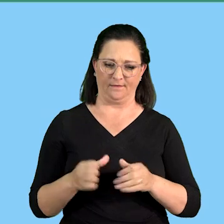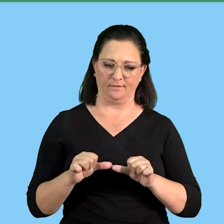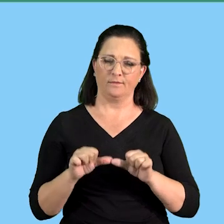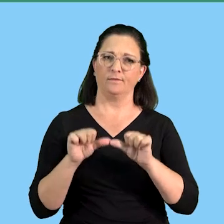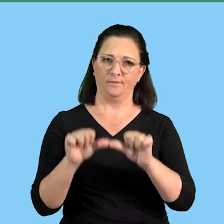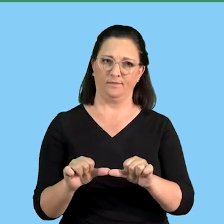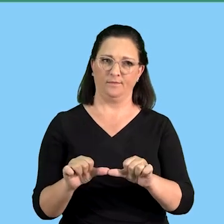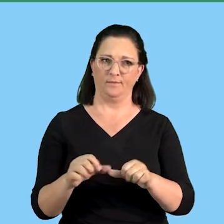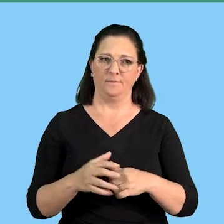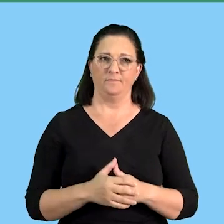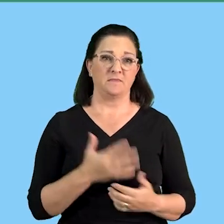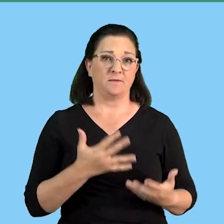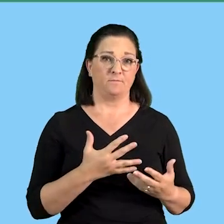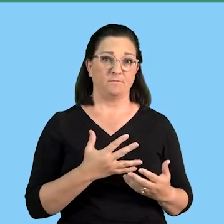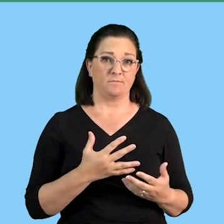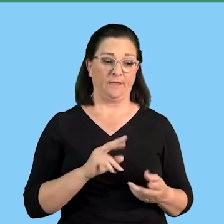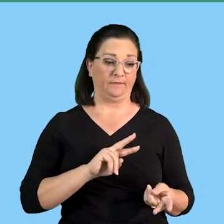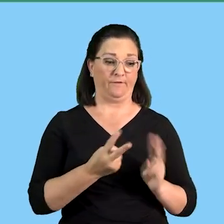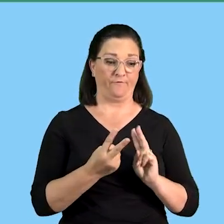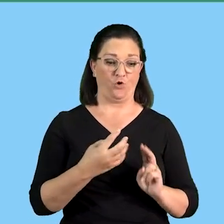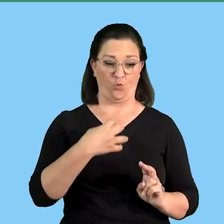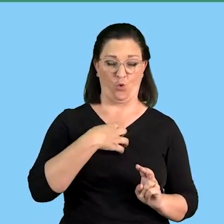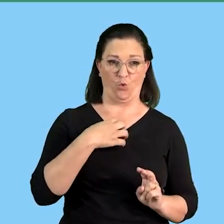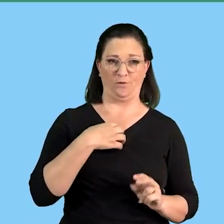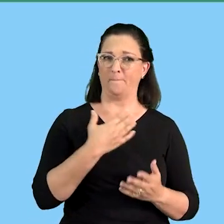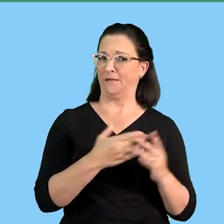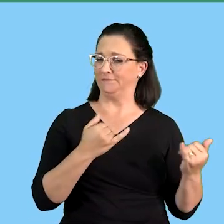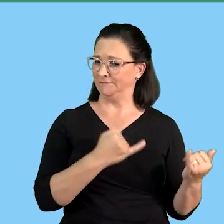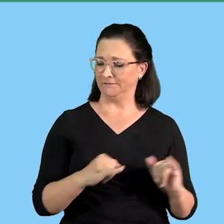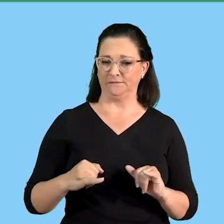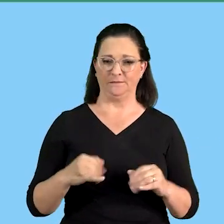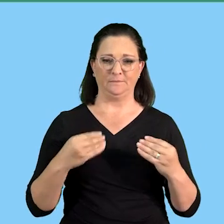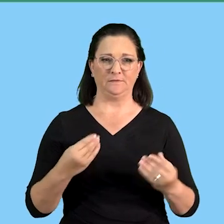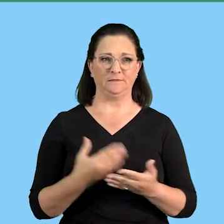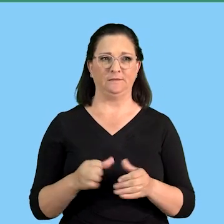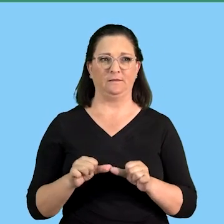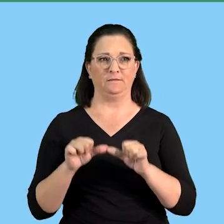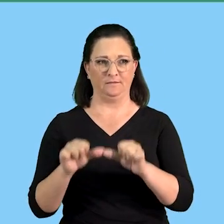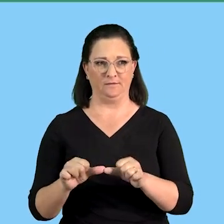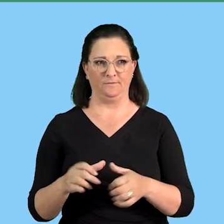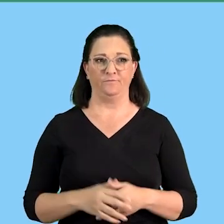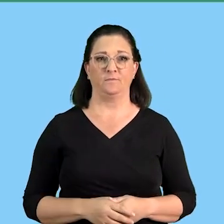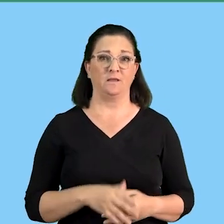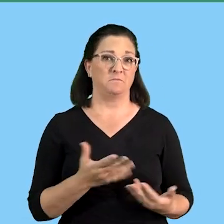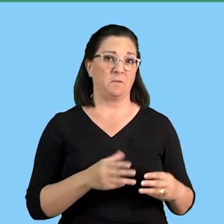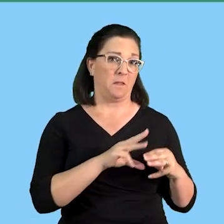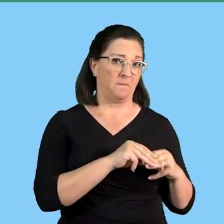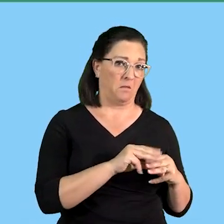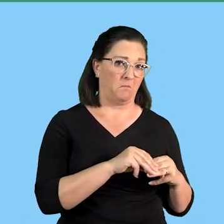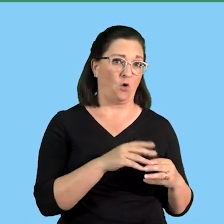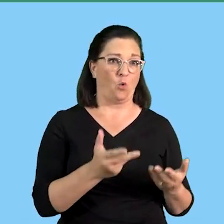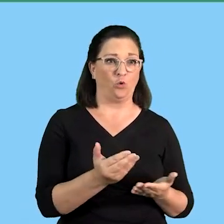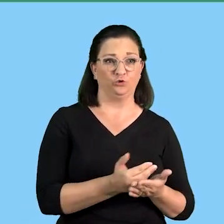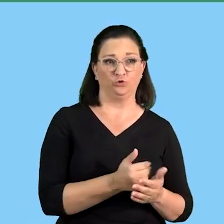to exist even if a change of ownership takes place. For example, a member or a shareholder dies or